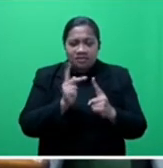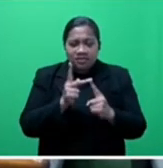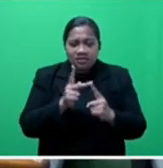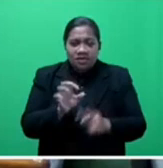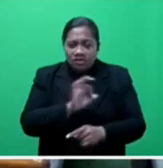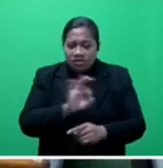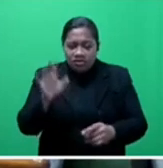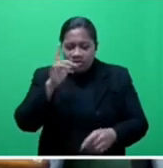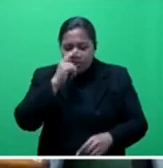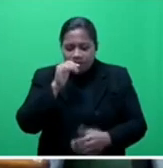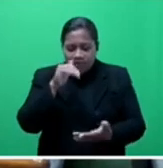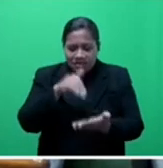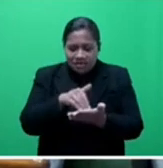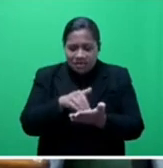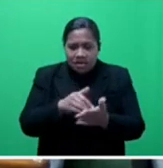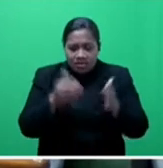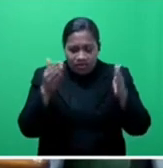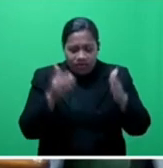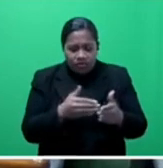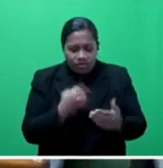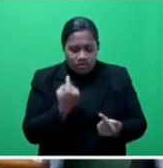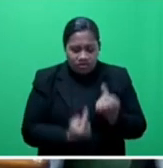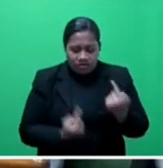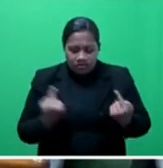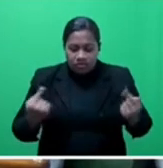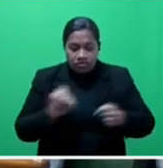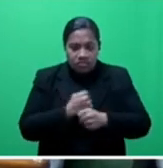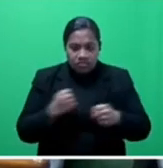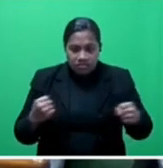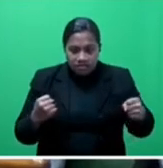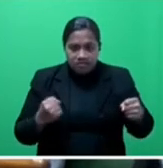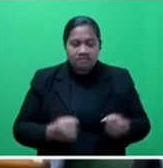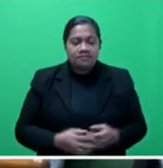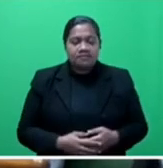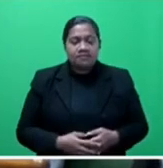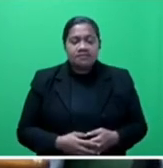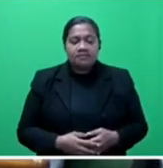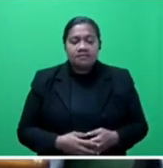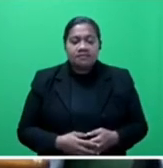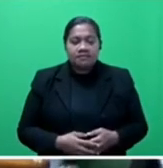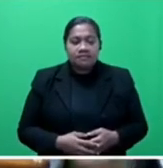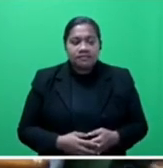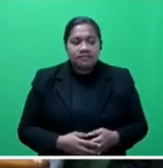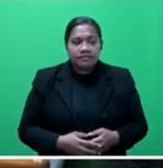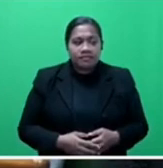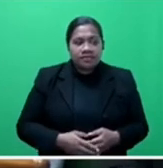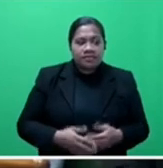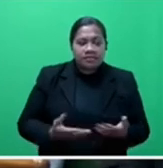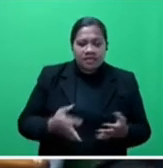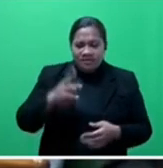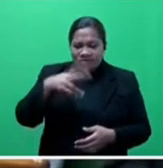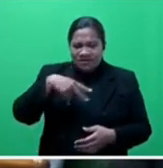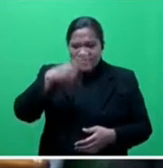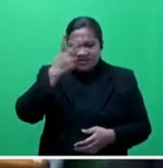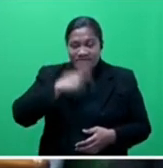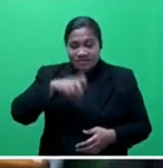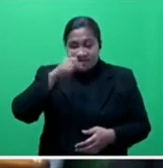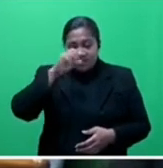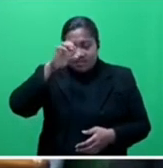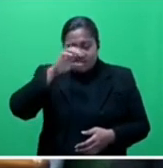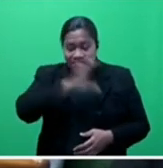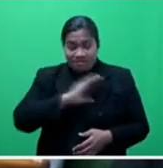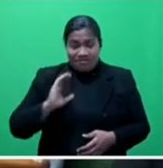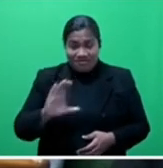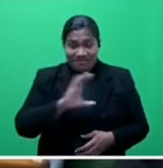but focused on individual power struggles. It is imperative for senior citizens like me, if there